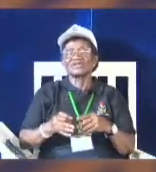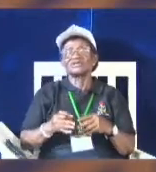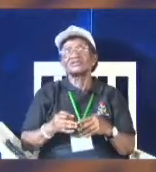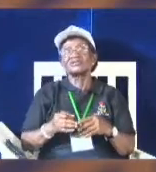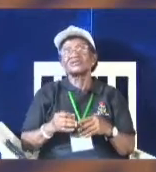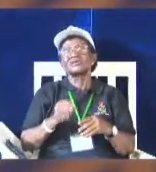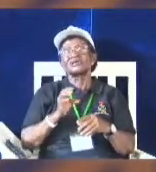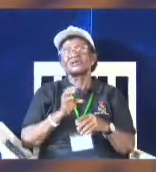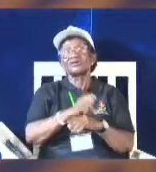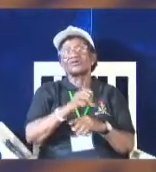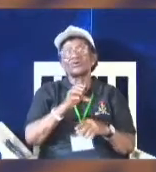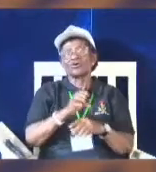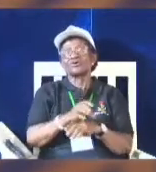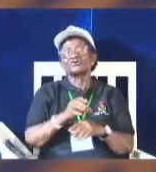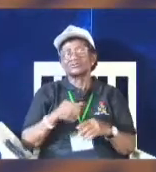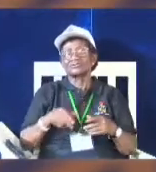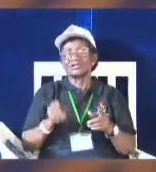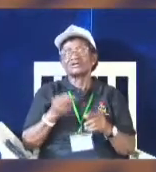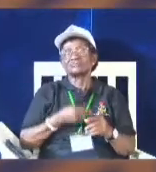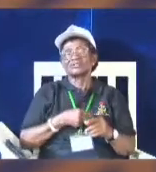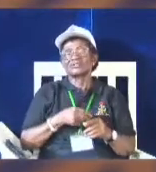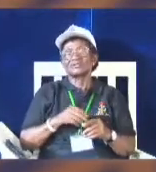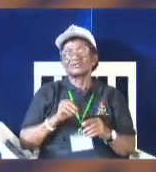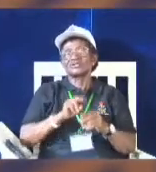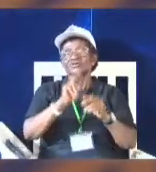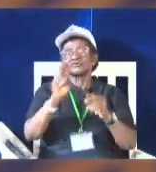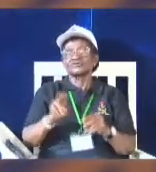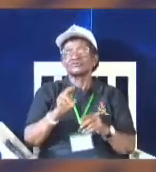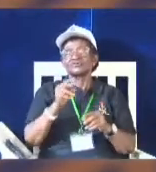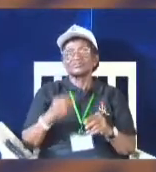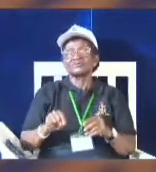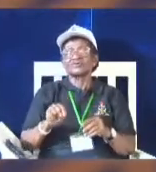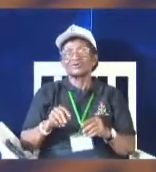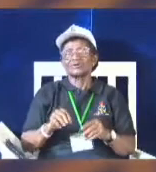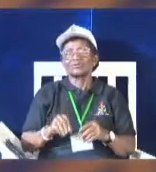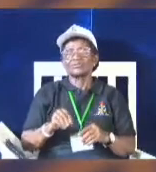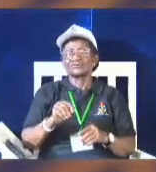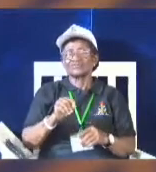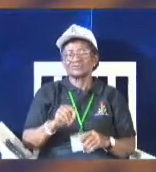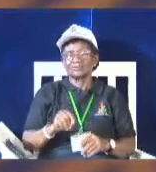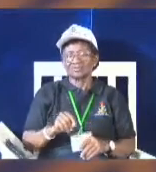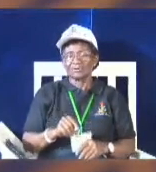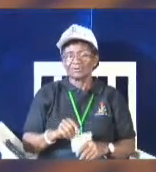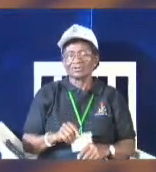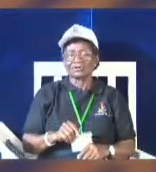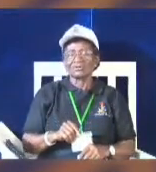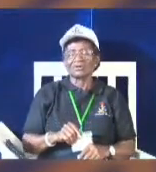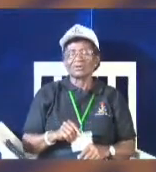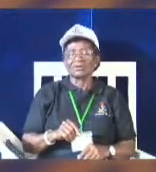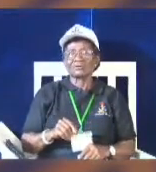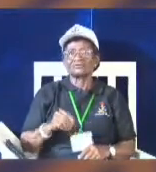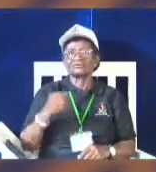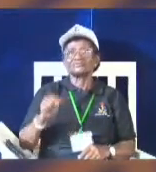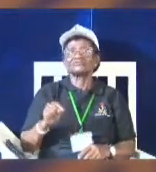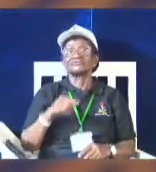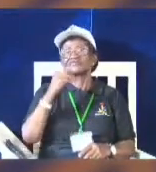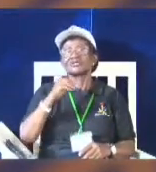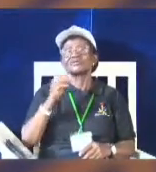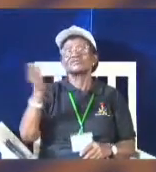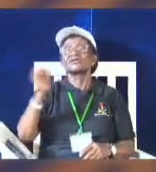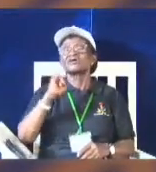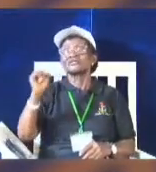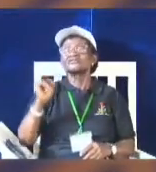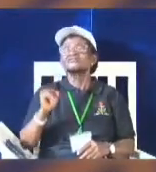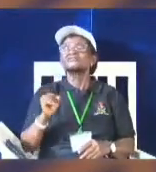So let me use the opportunity of tonight to say that if there are any generational curse in